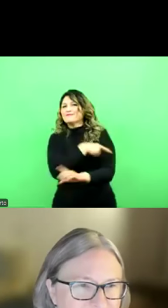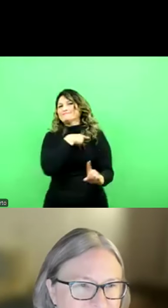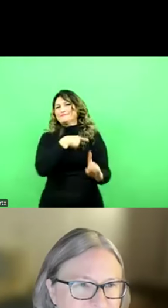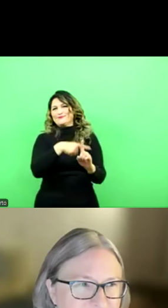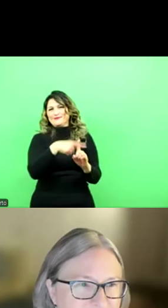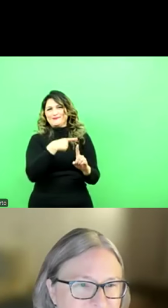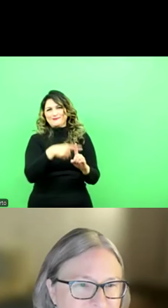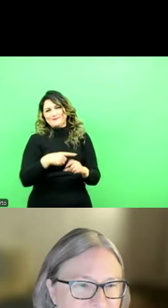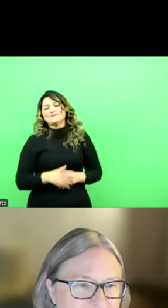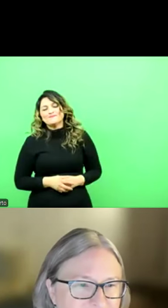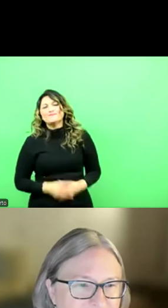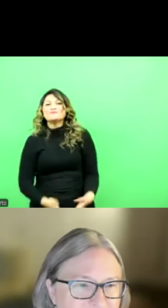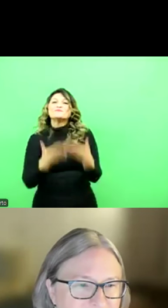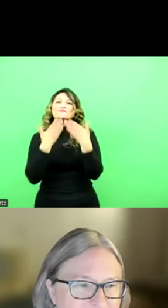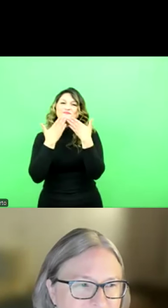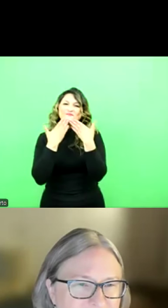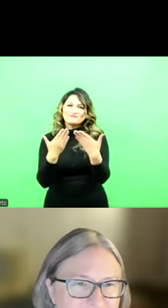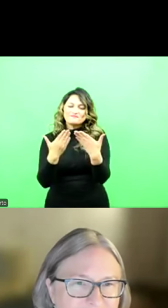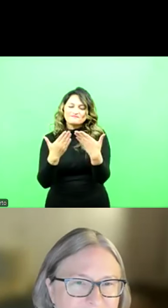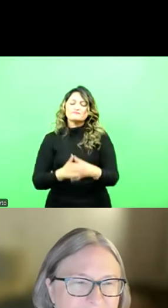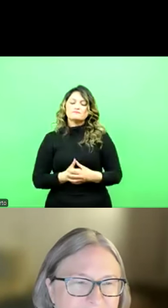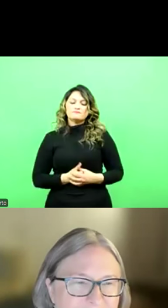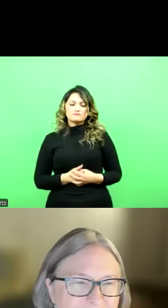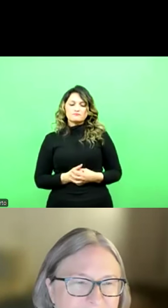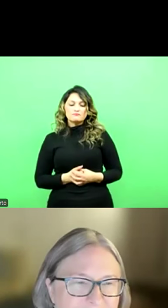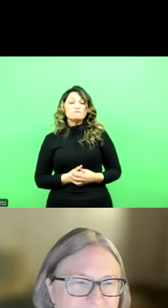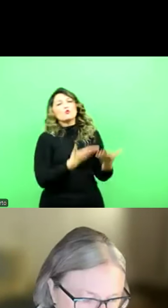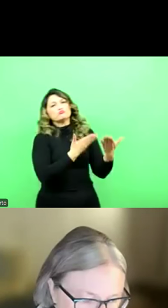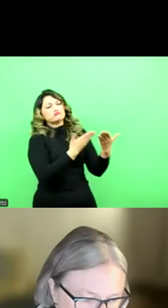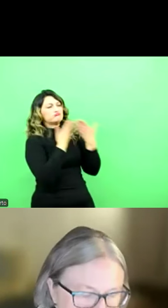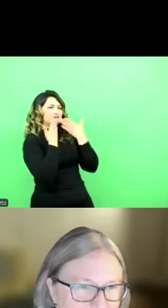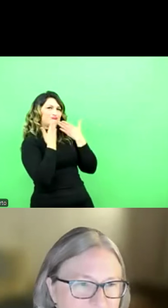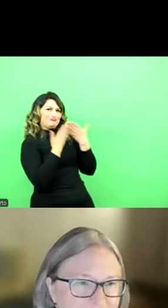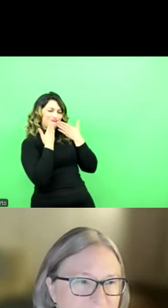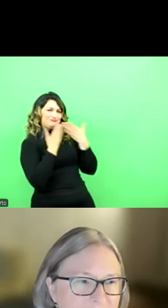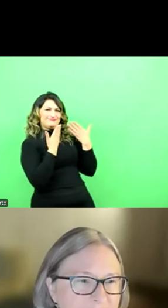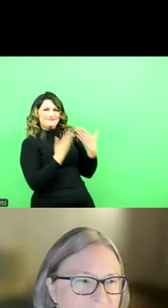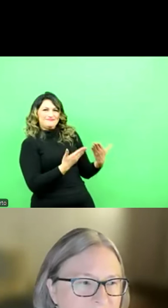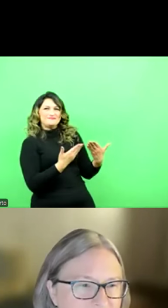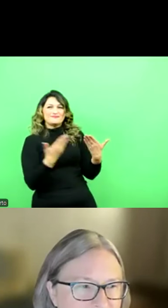Monica. We almost don't have time for questions, but there is a